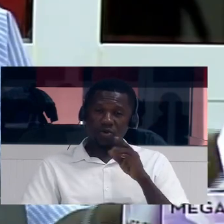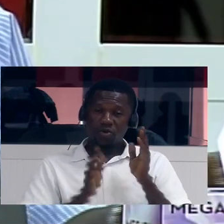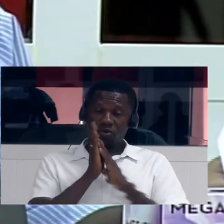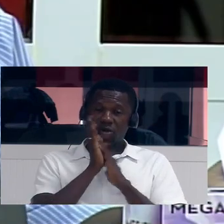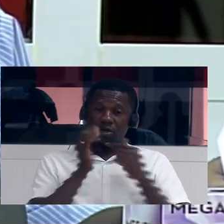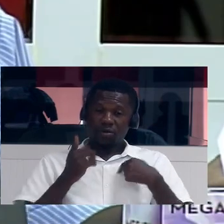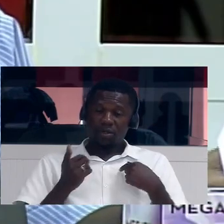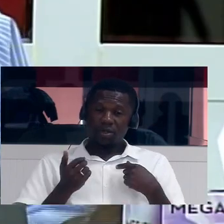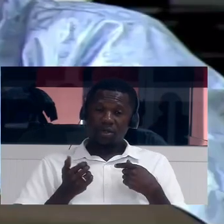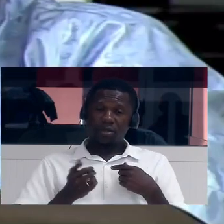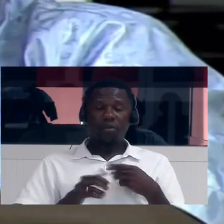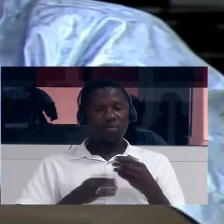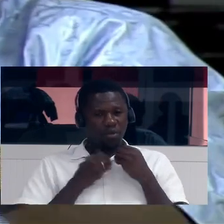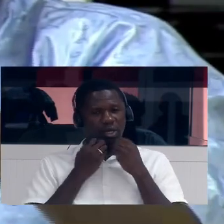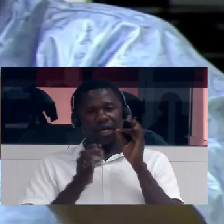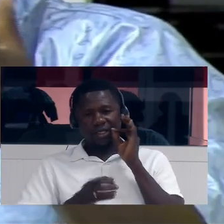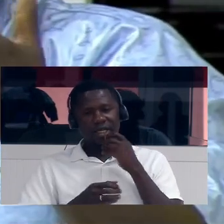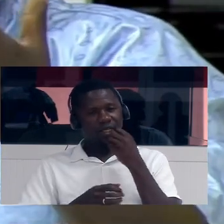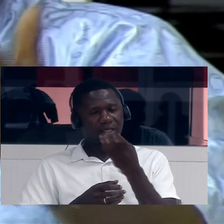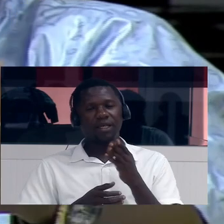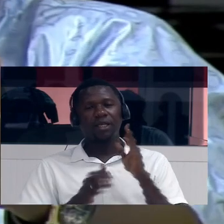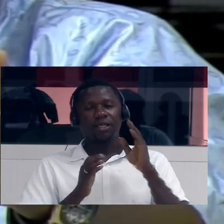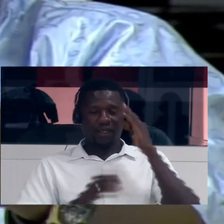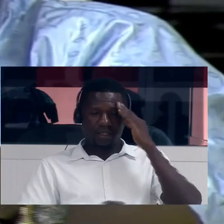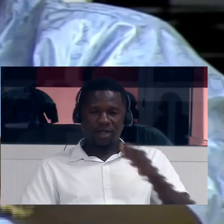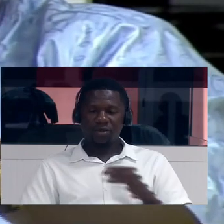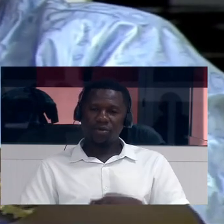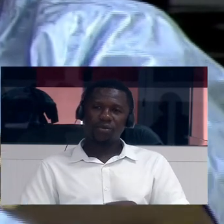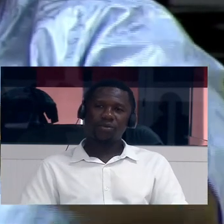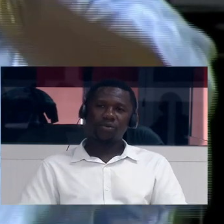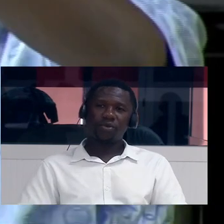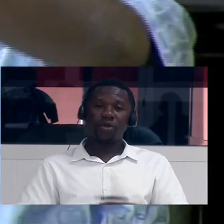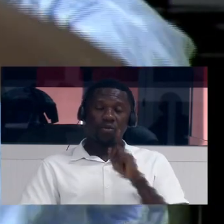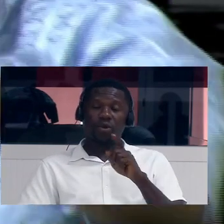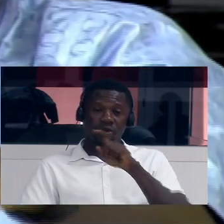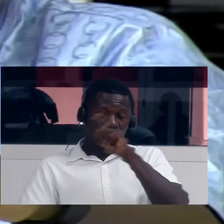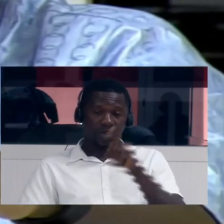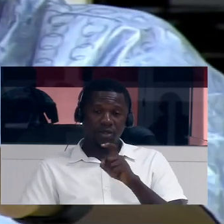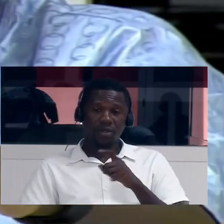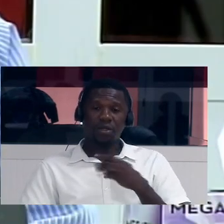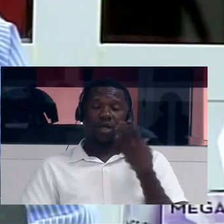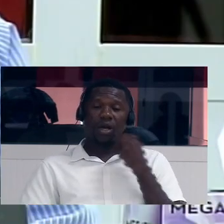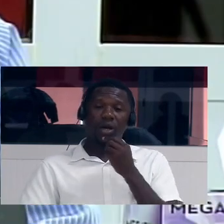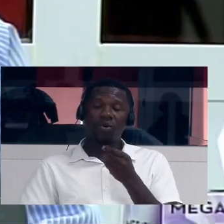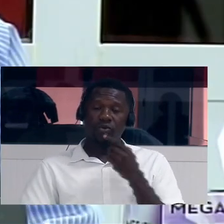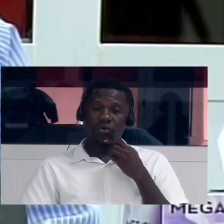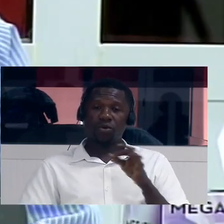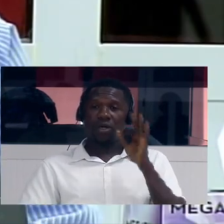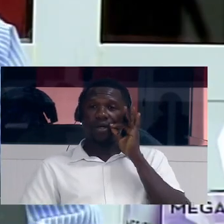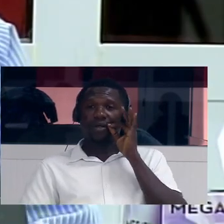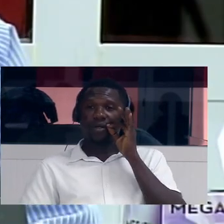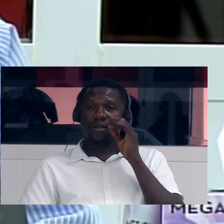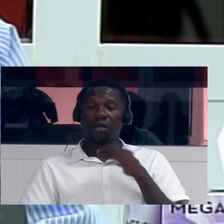Well, I said thank you, and that's it. but the question is, that is how you respond. If you I